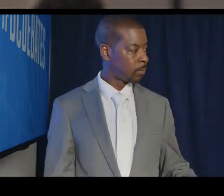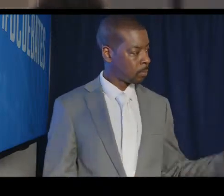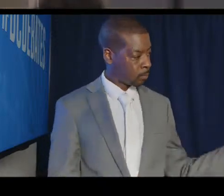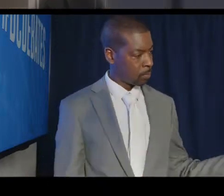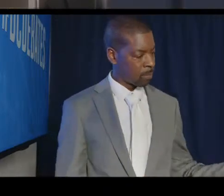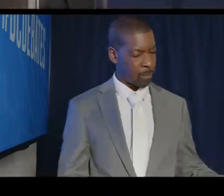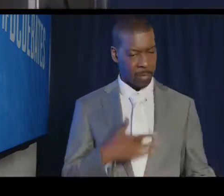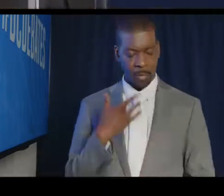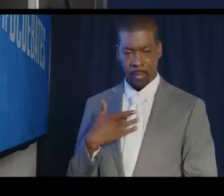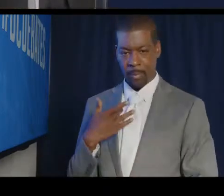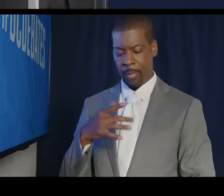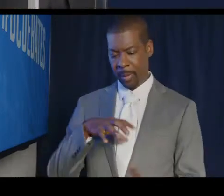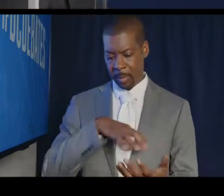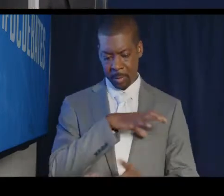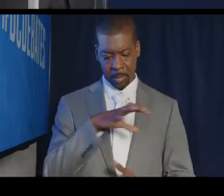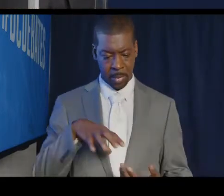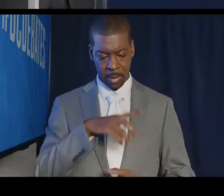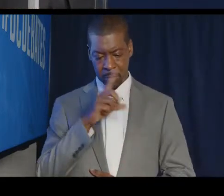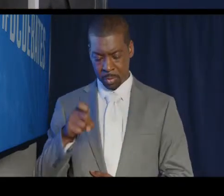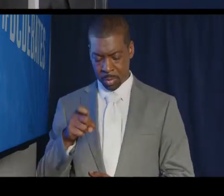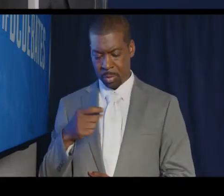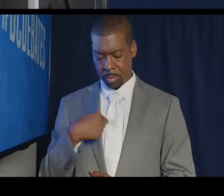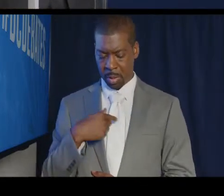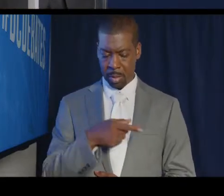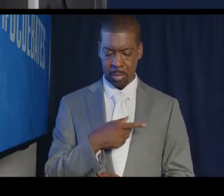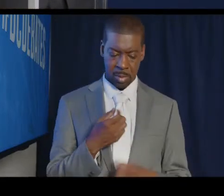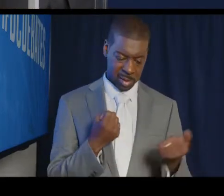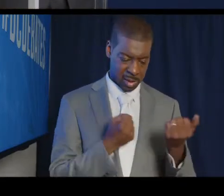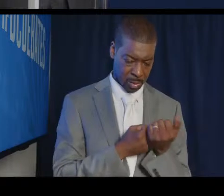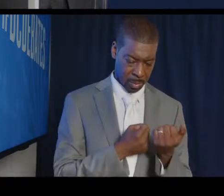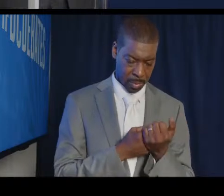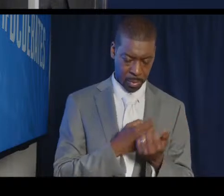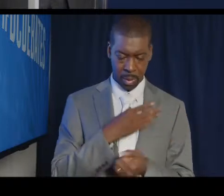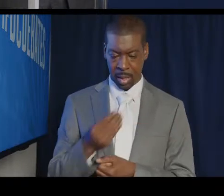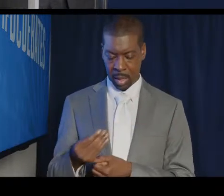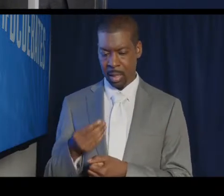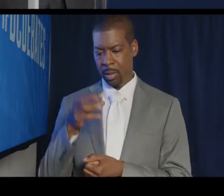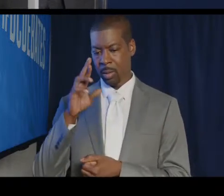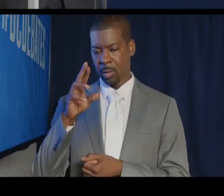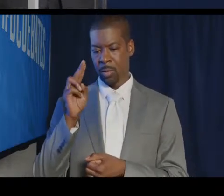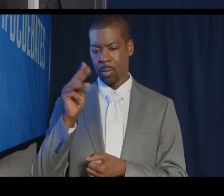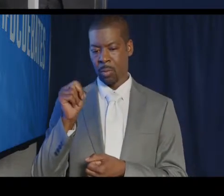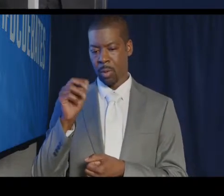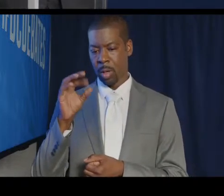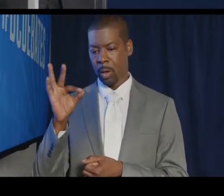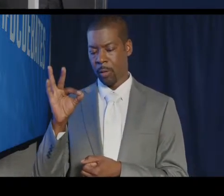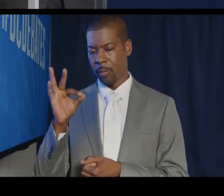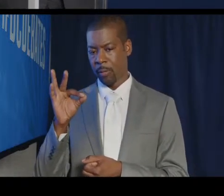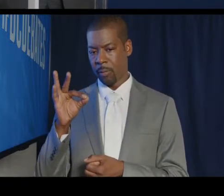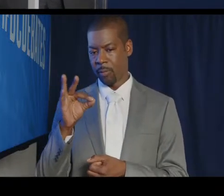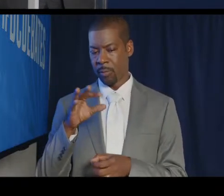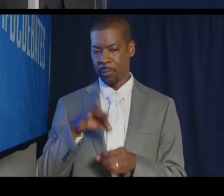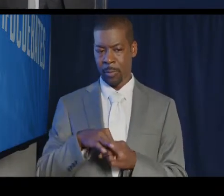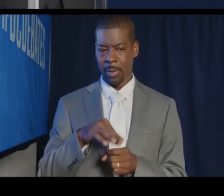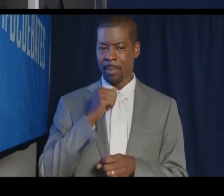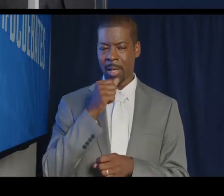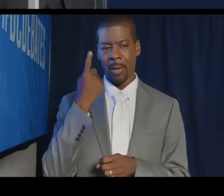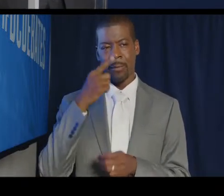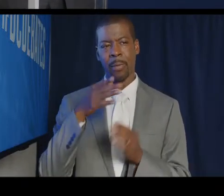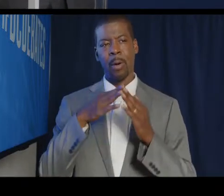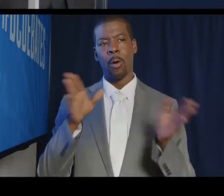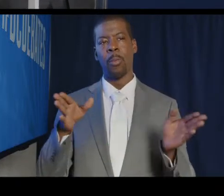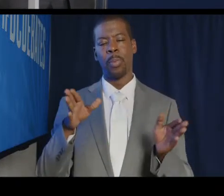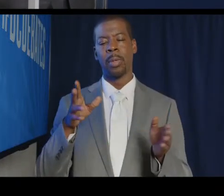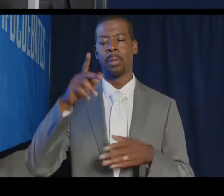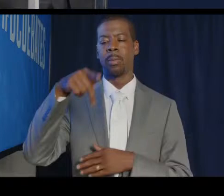to me, right? So I'm completely for ranked choice voting and instant runoff voting. I'm not for open primaries. I think the reason is because